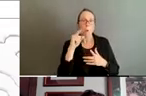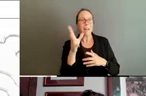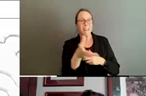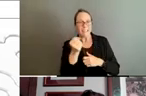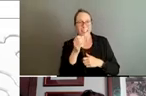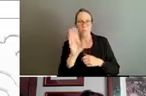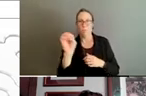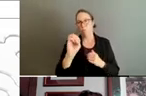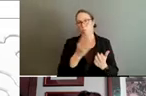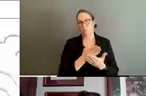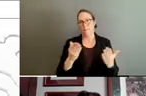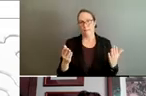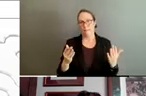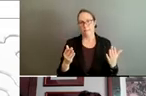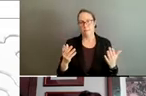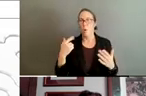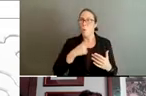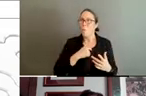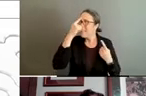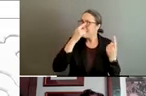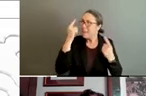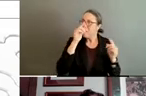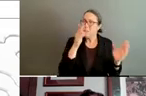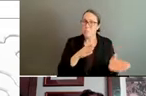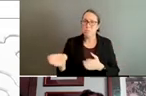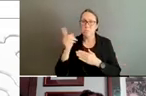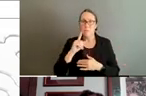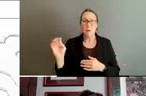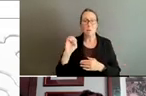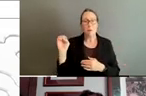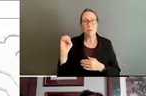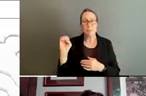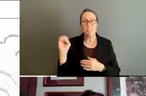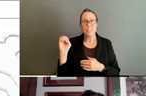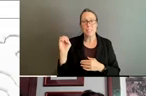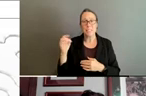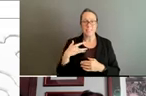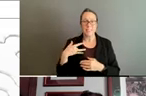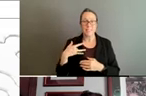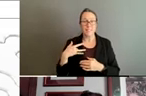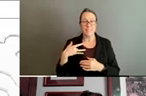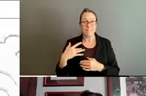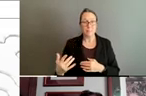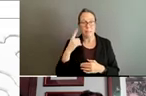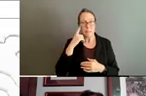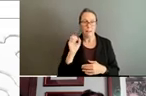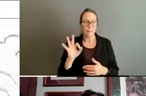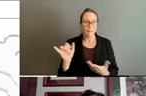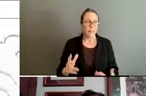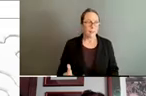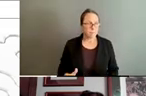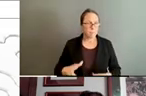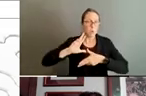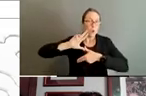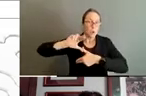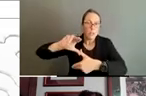when we think about preparing for emergencies and disasters, it's, you know, a lot of times we'll think of things like hurricanes